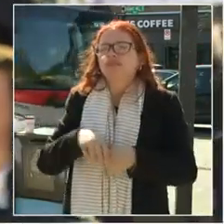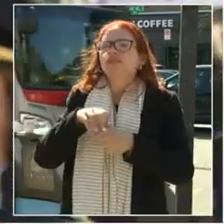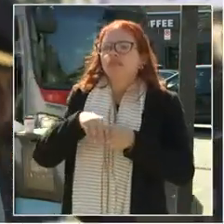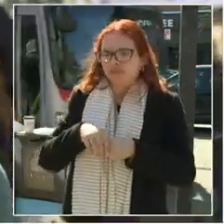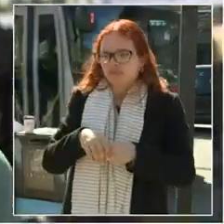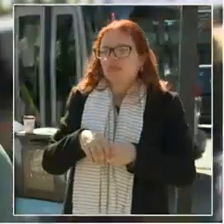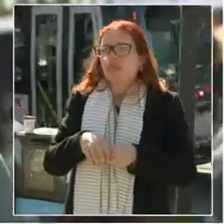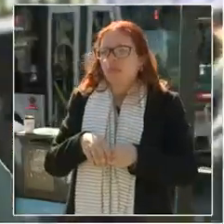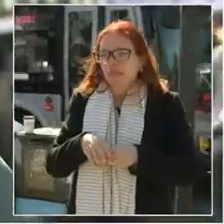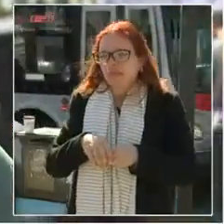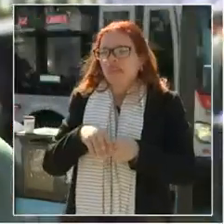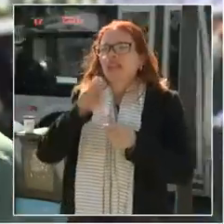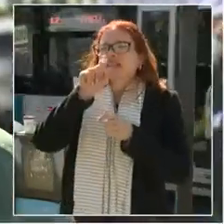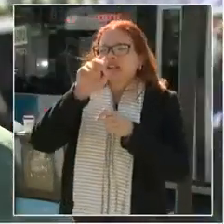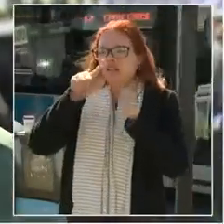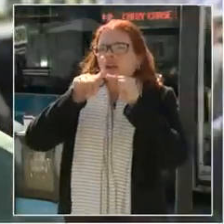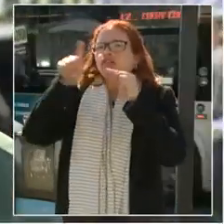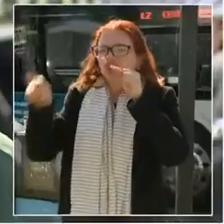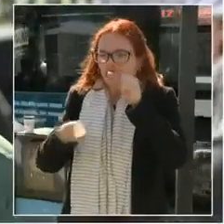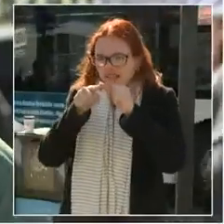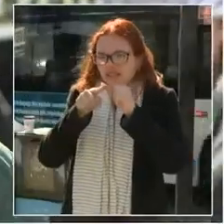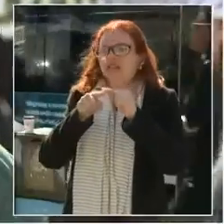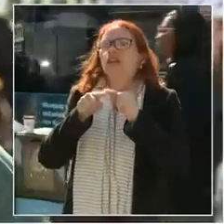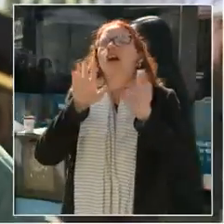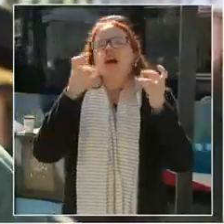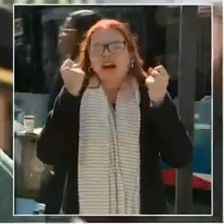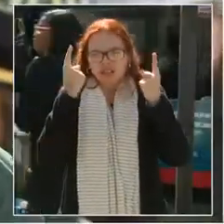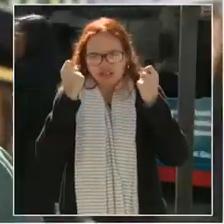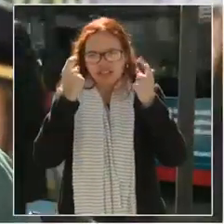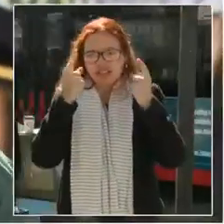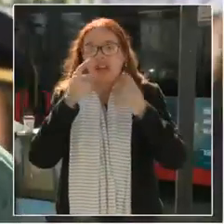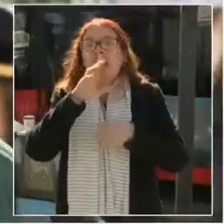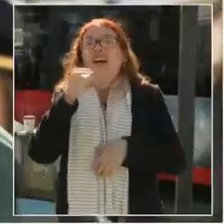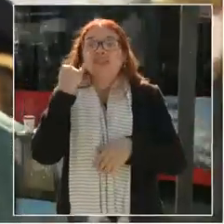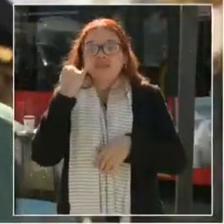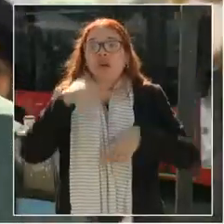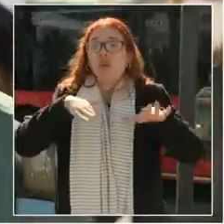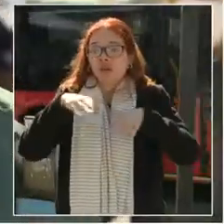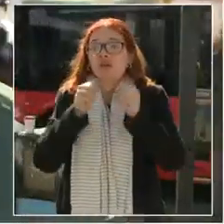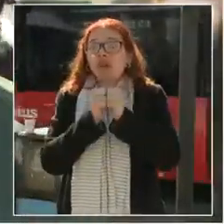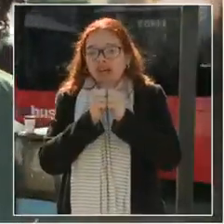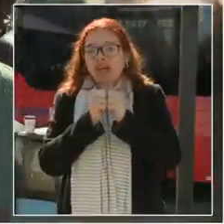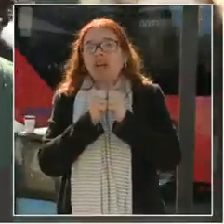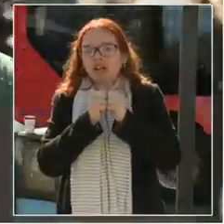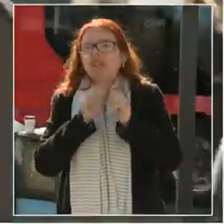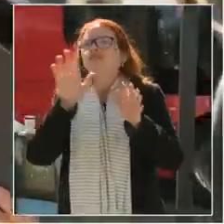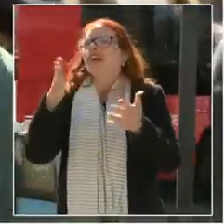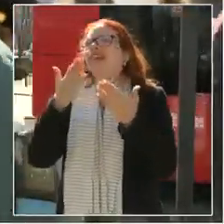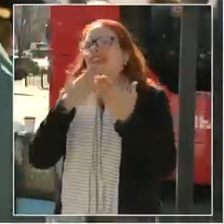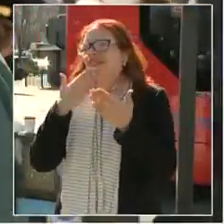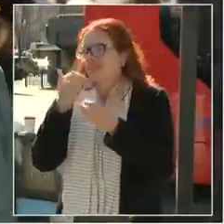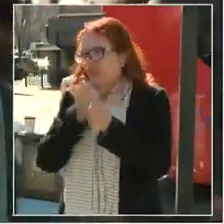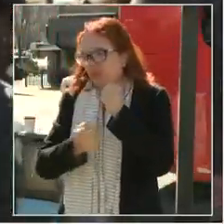Got it. All right. We're going to get moving. If you're walking with us, I'll answer some questions on the way. Thank you, everybody.